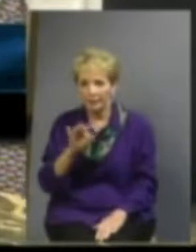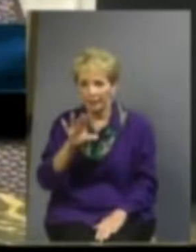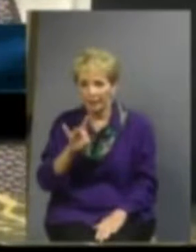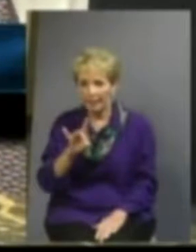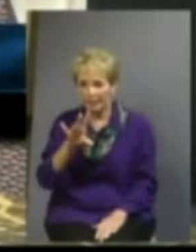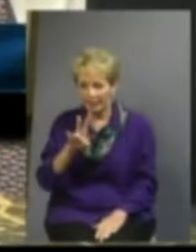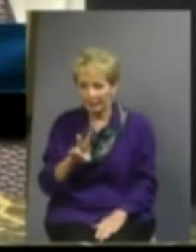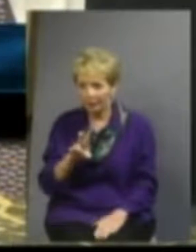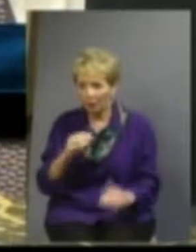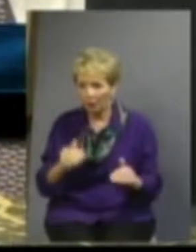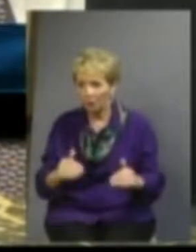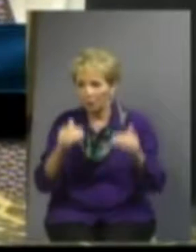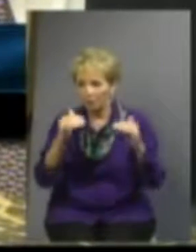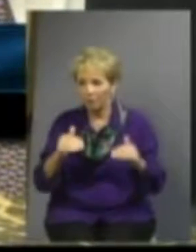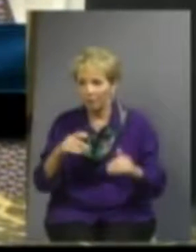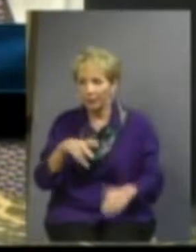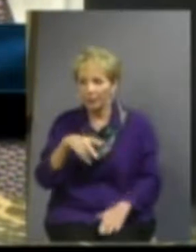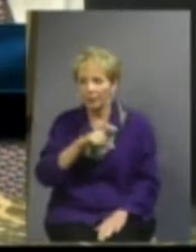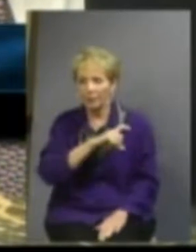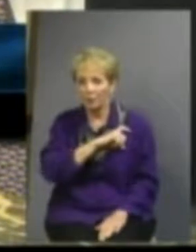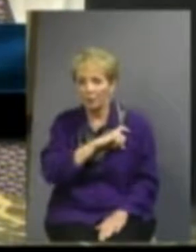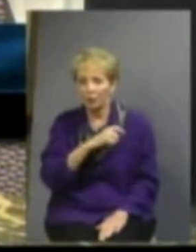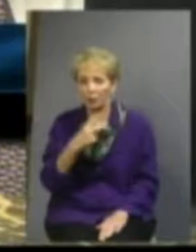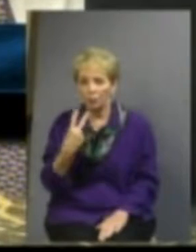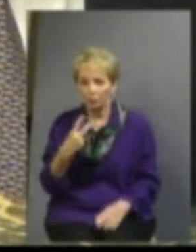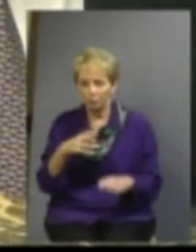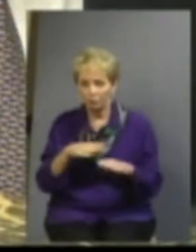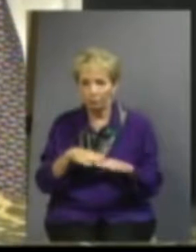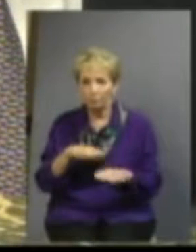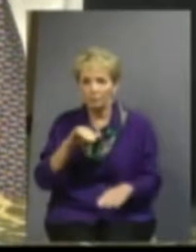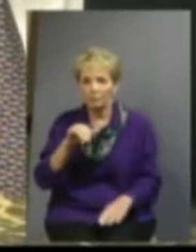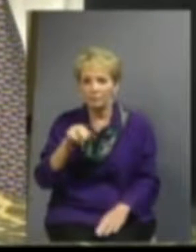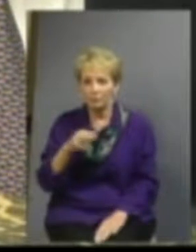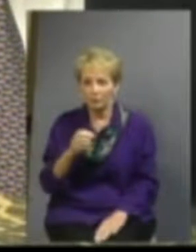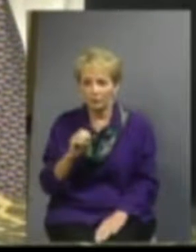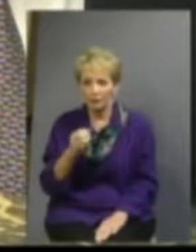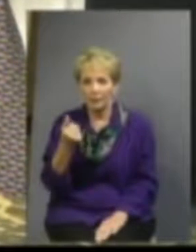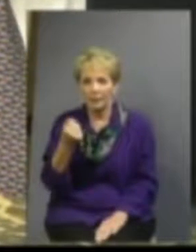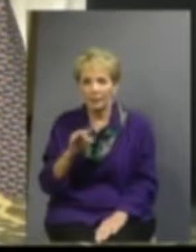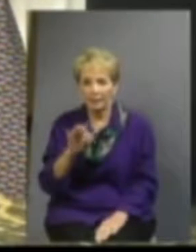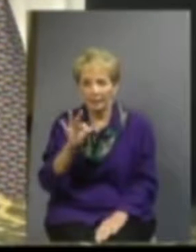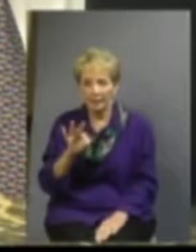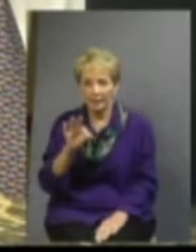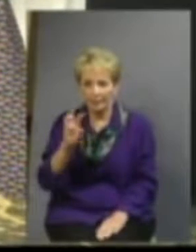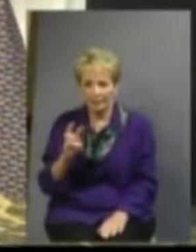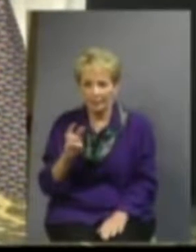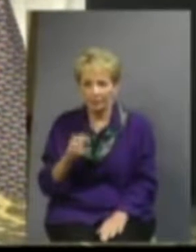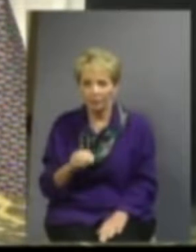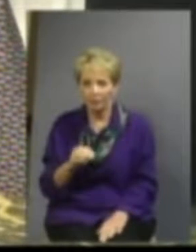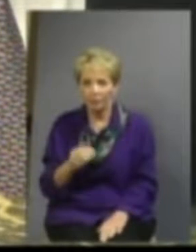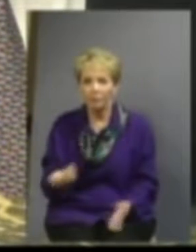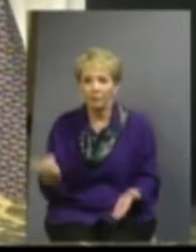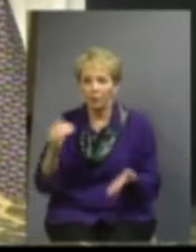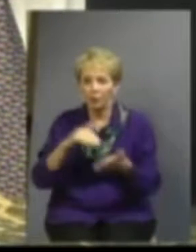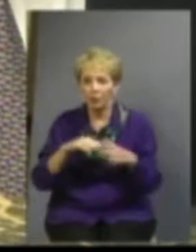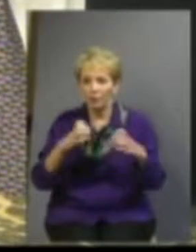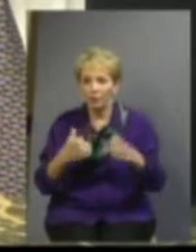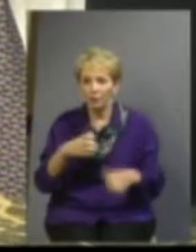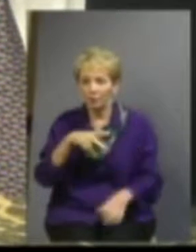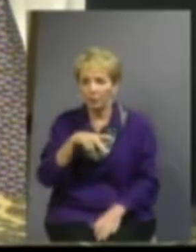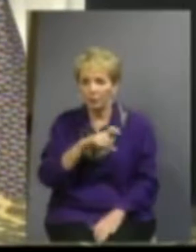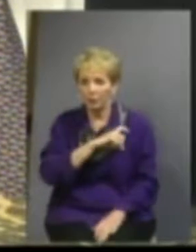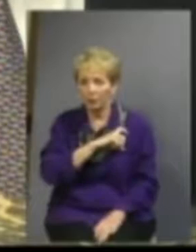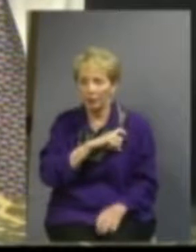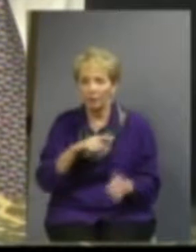1987, promoted to Public Safety Officer 2 on June 17th, 1996, reclassified as Public